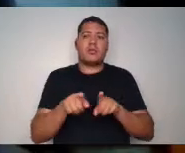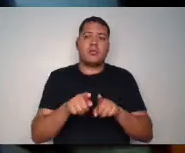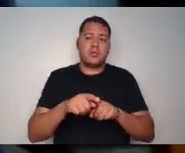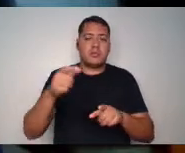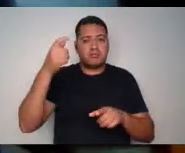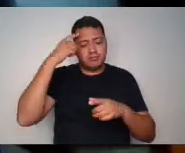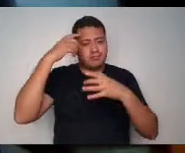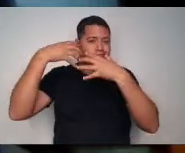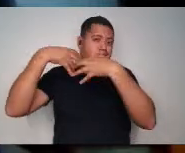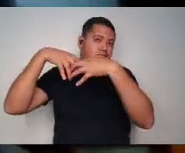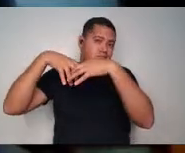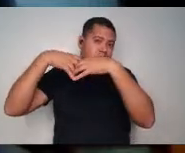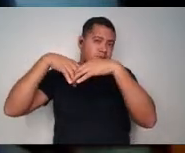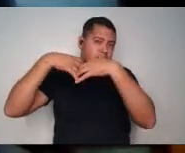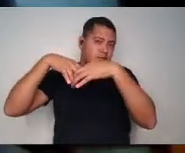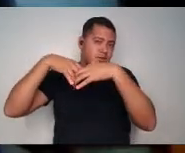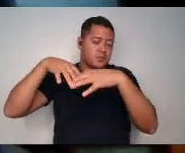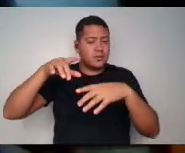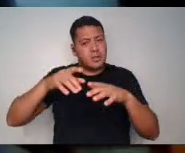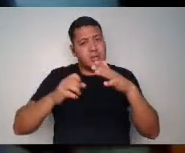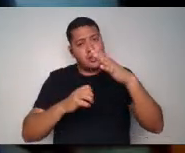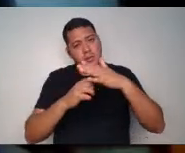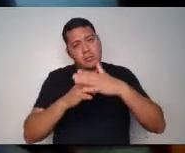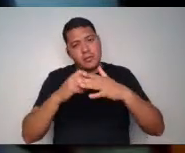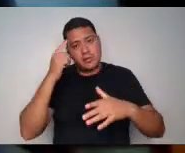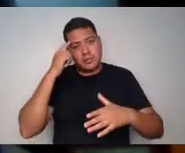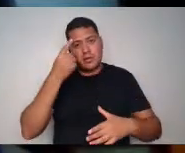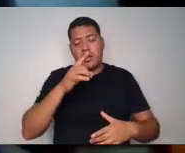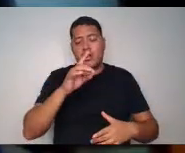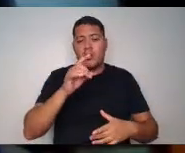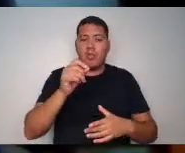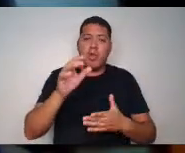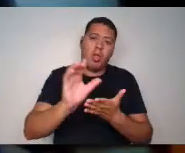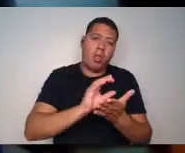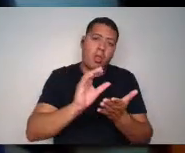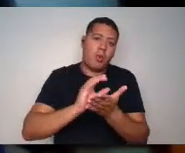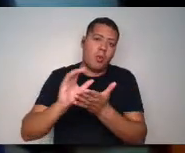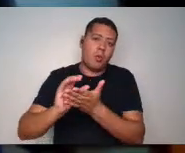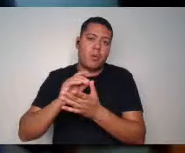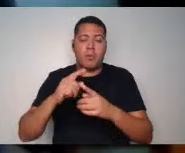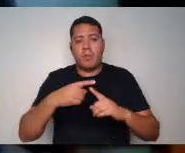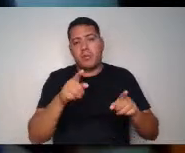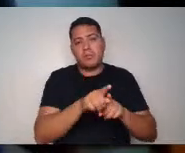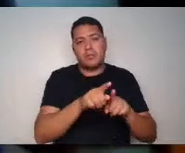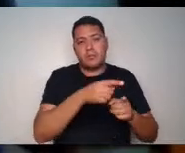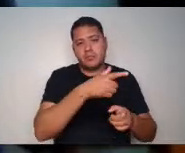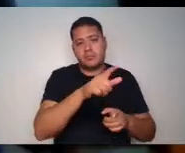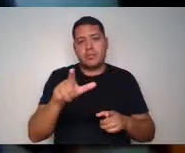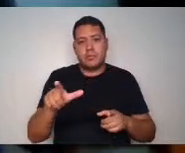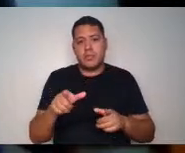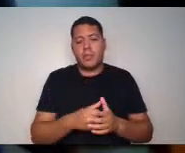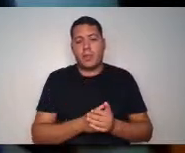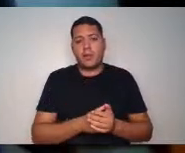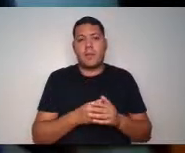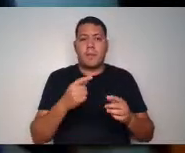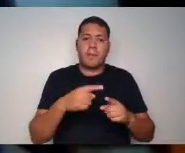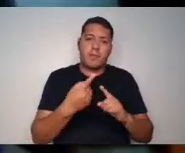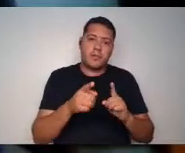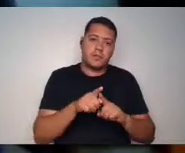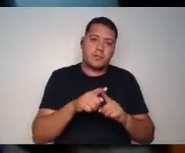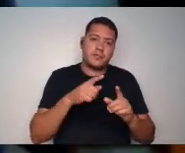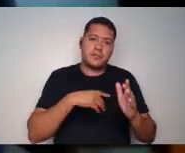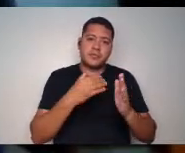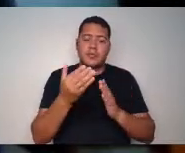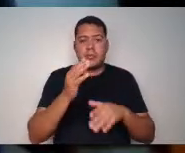a personal level and psychological level and physical level. And companies cannot think only on profits, but they have to